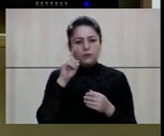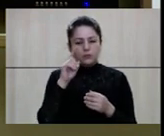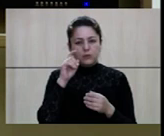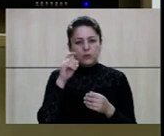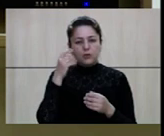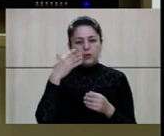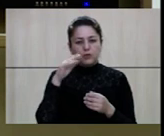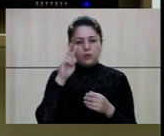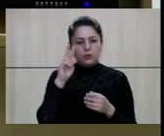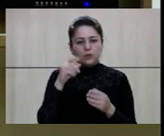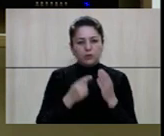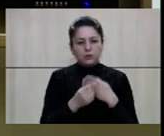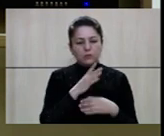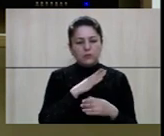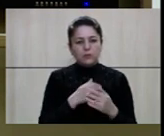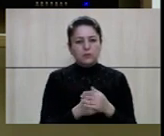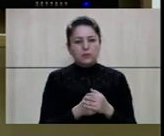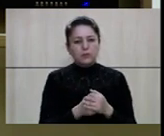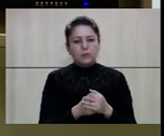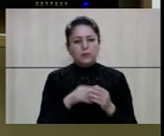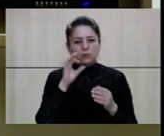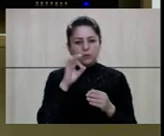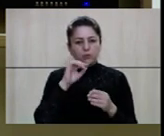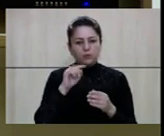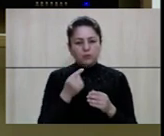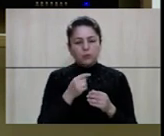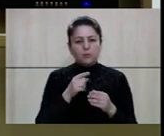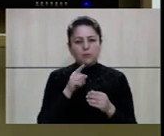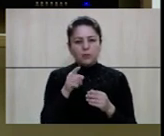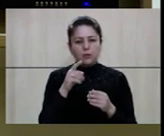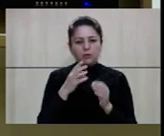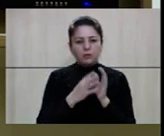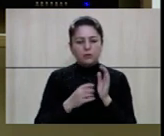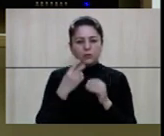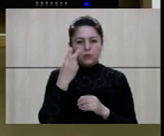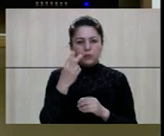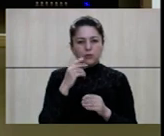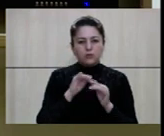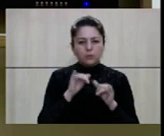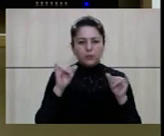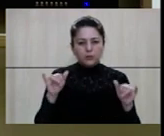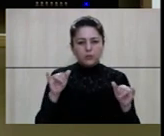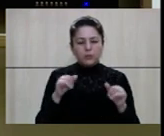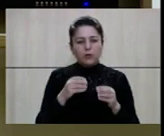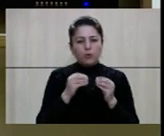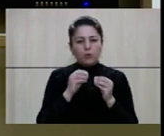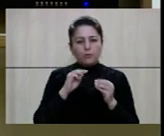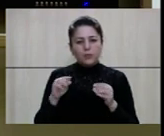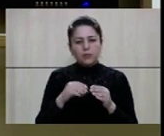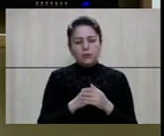1,152 hosil bo'ldi. Keyingisi 0,1000 dan 92 ni ko'paytiramiz 10000